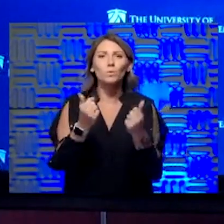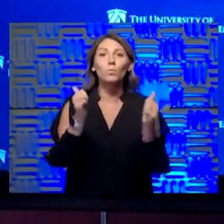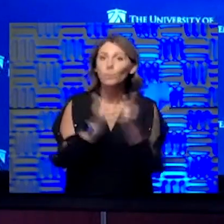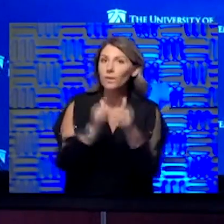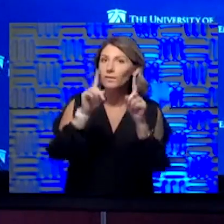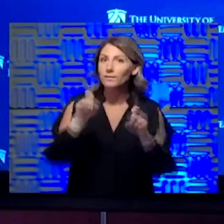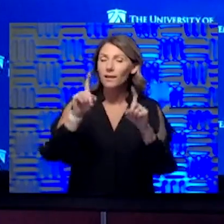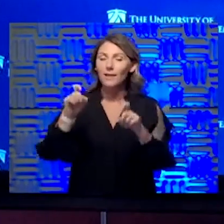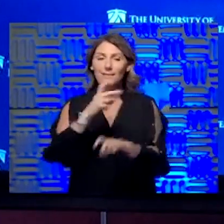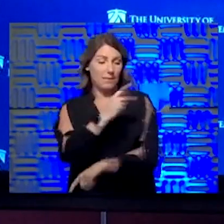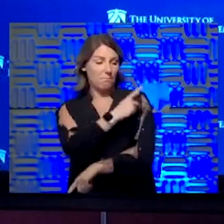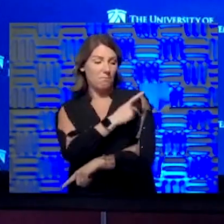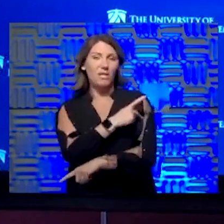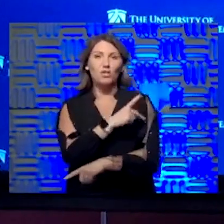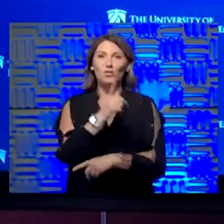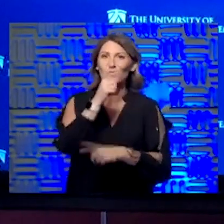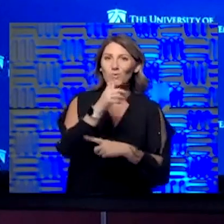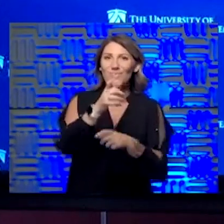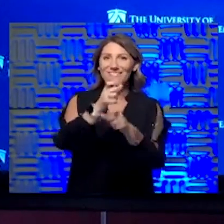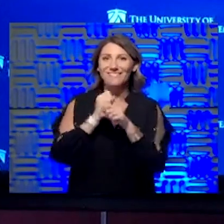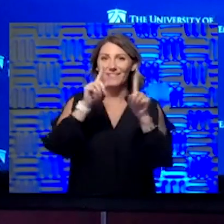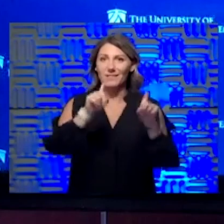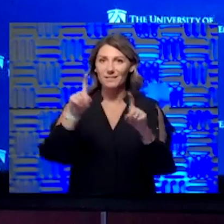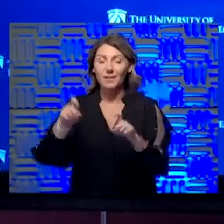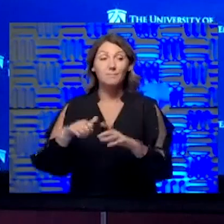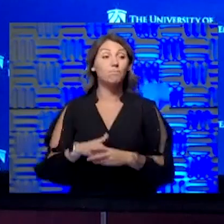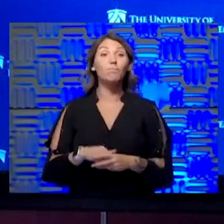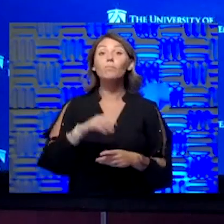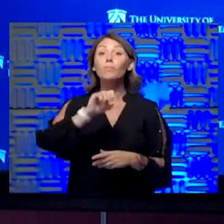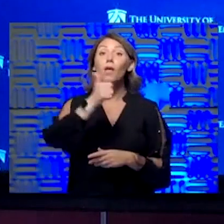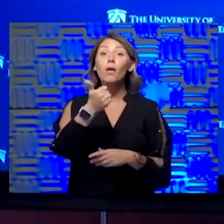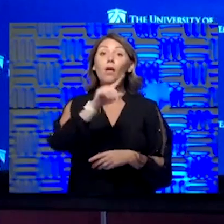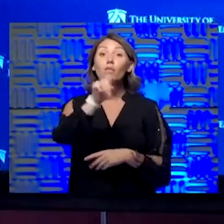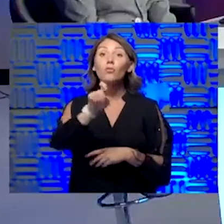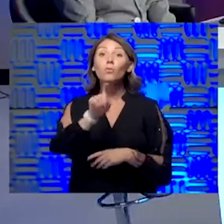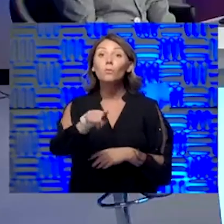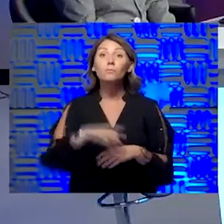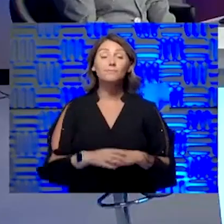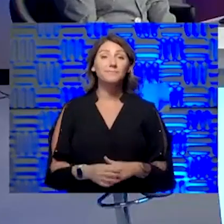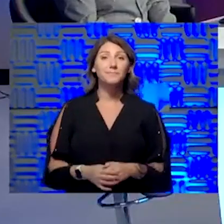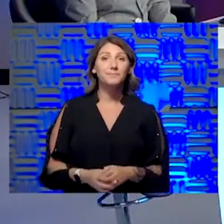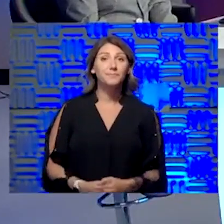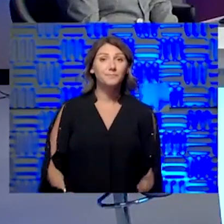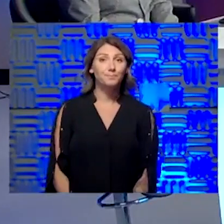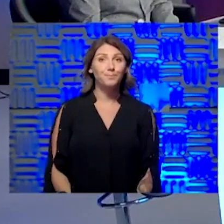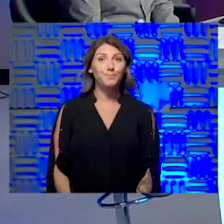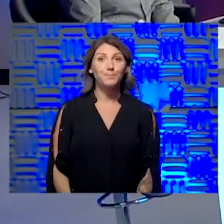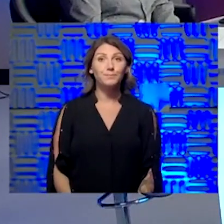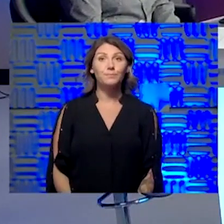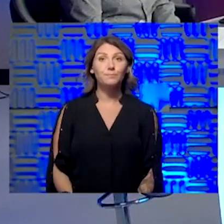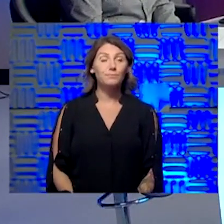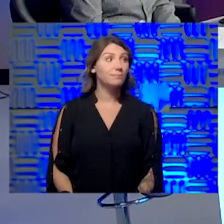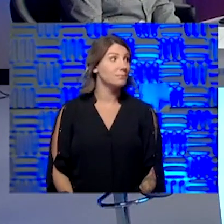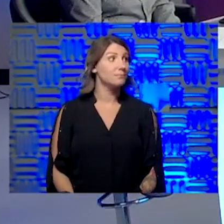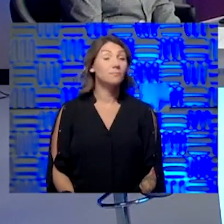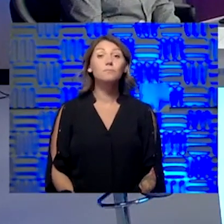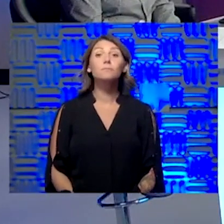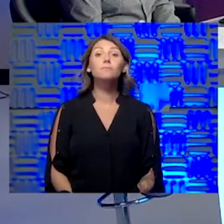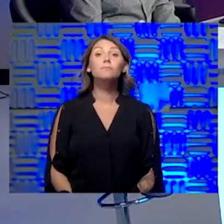think really more than that is 85 to 90% or more for herd immunity, because the concept is that if you have all these people